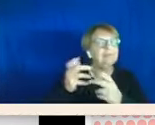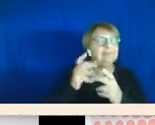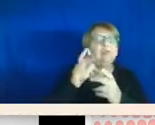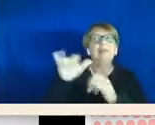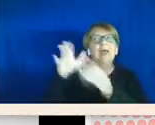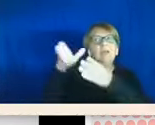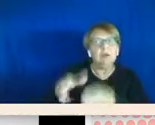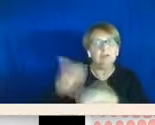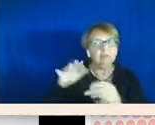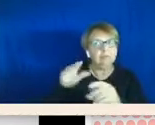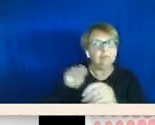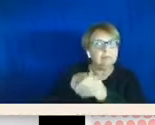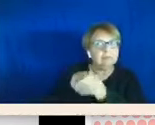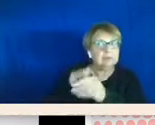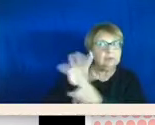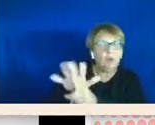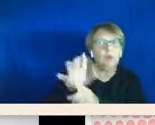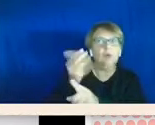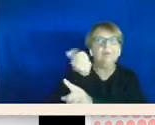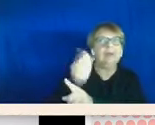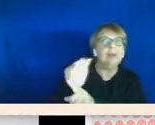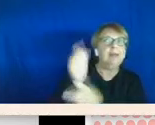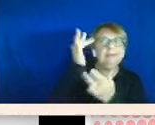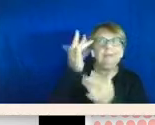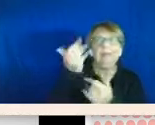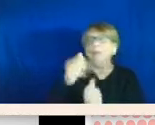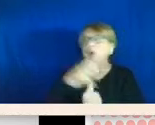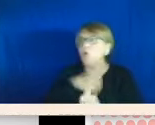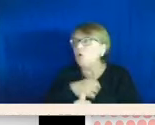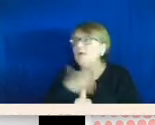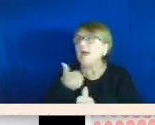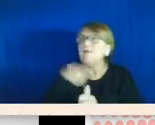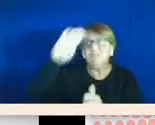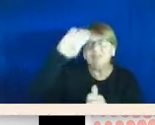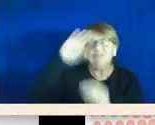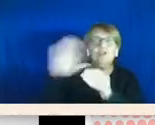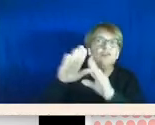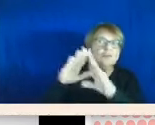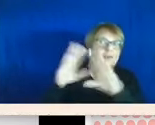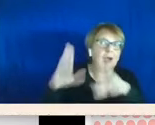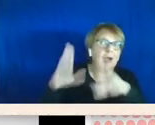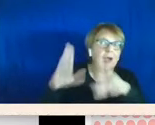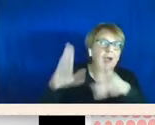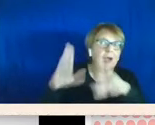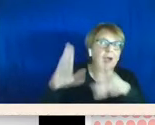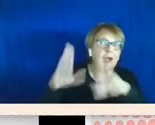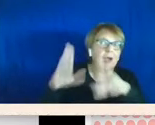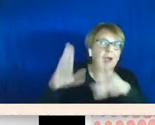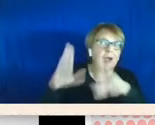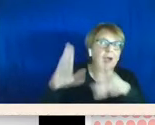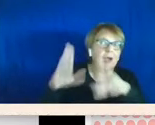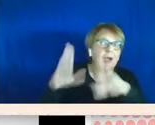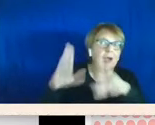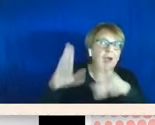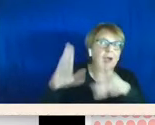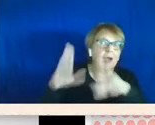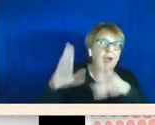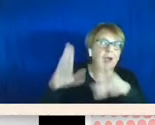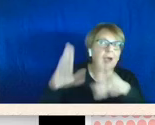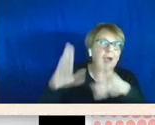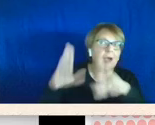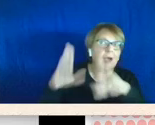anybody sick? Anybody coughing? Anybody have a fever in the home? And that might make them say, you know, we really just need to do this through telehealth and